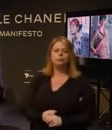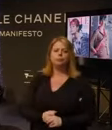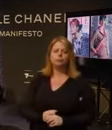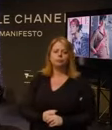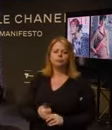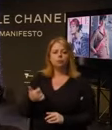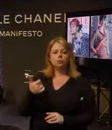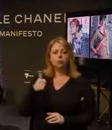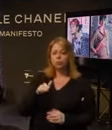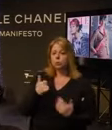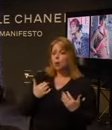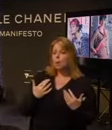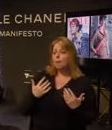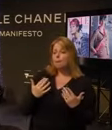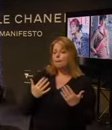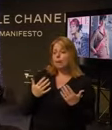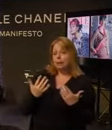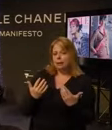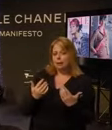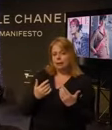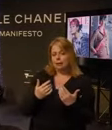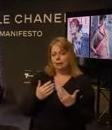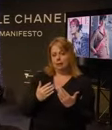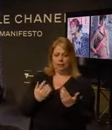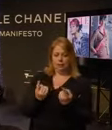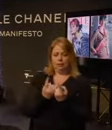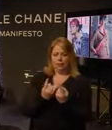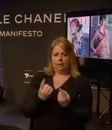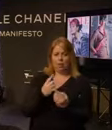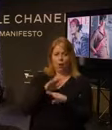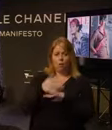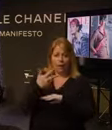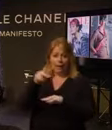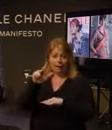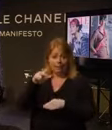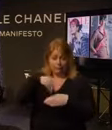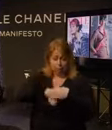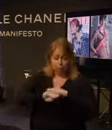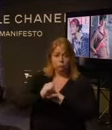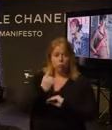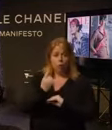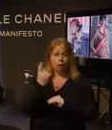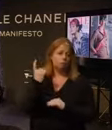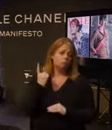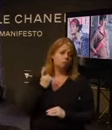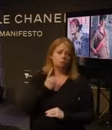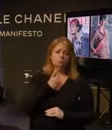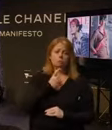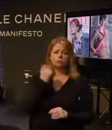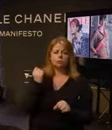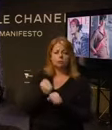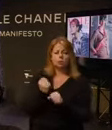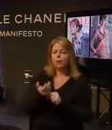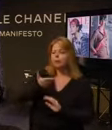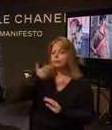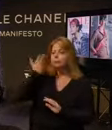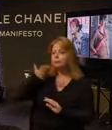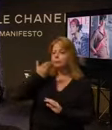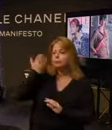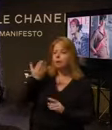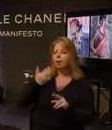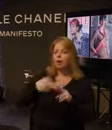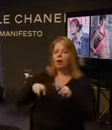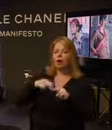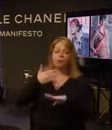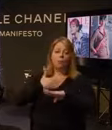use many, many ingredients, over 80 ingredients in this fragrance, to instead create the scent of a woman,